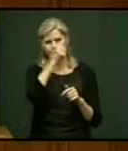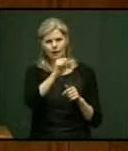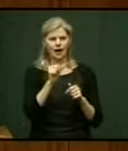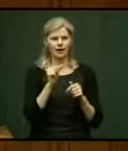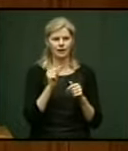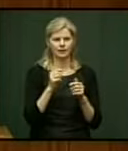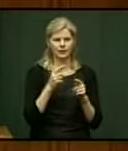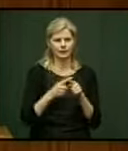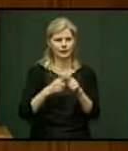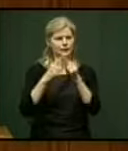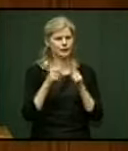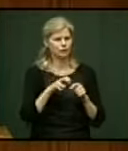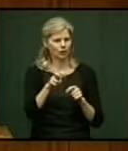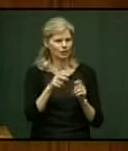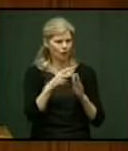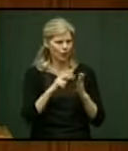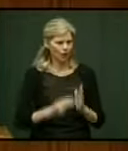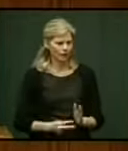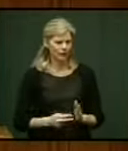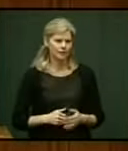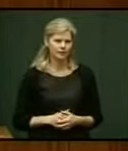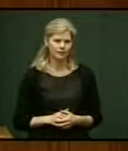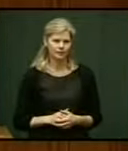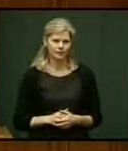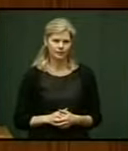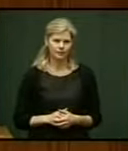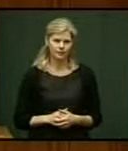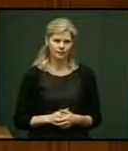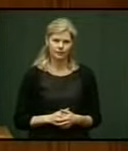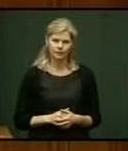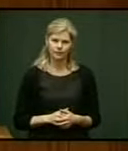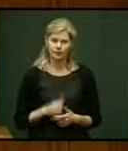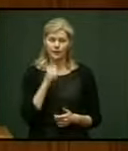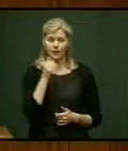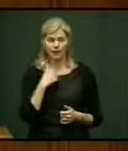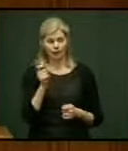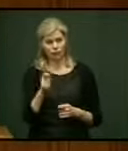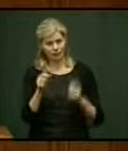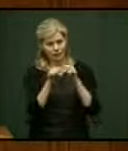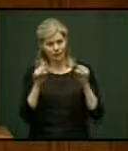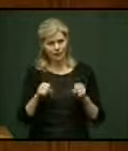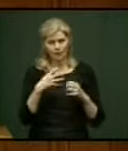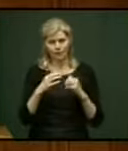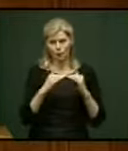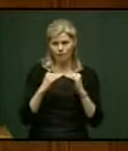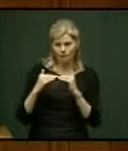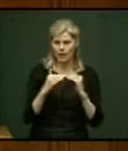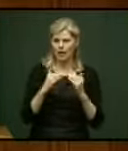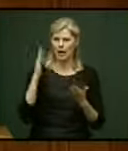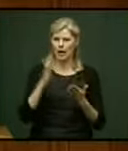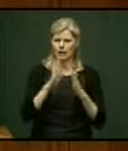That we will all benefit from a fairer, more transparent, and less punitive justice system. And that we will all